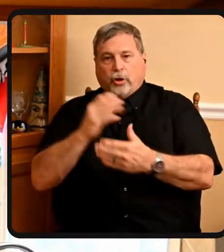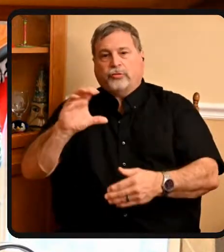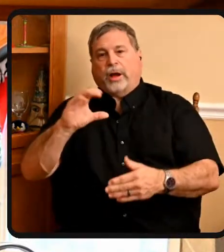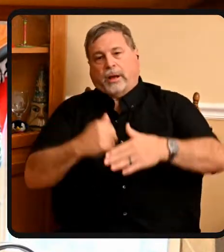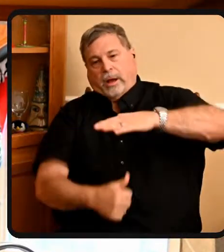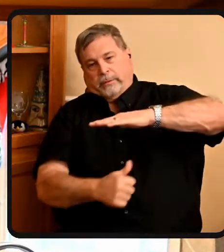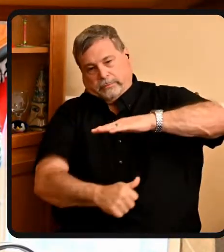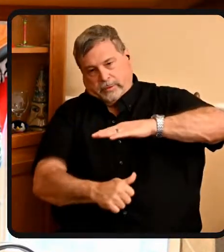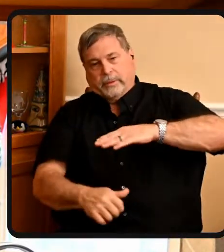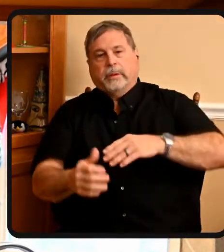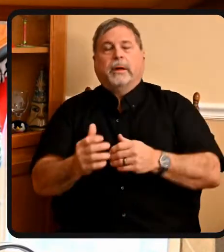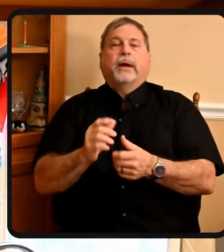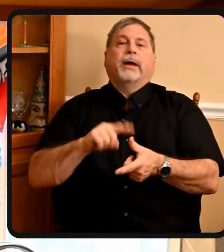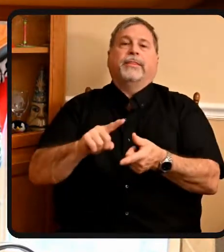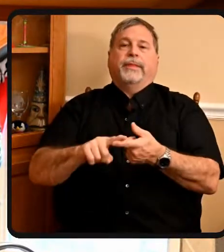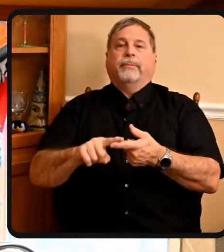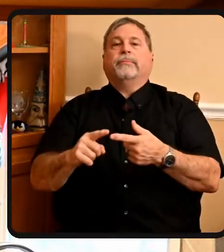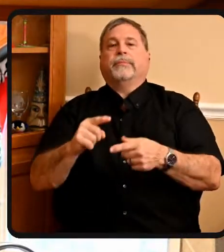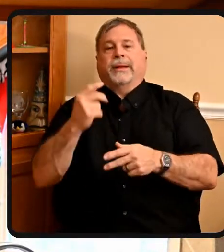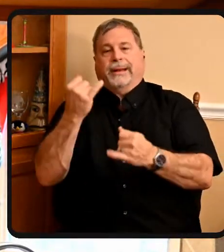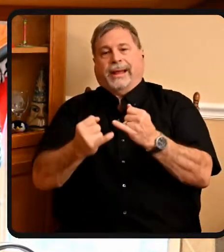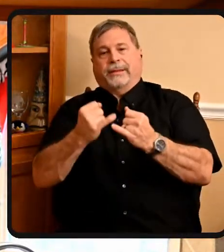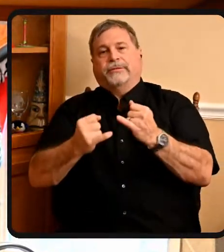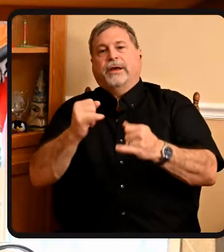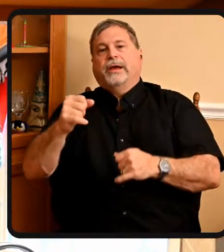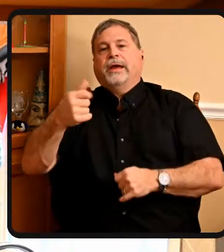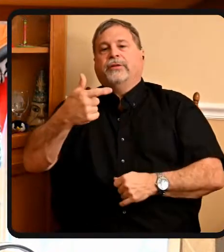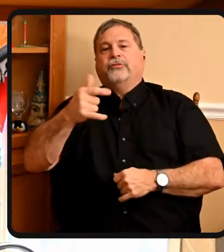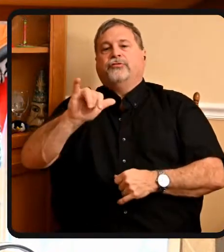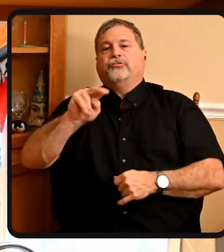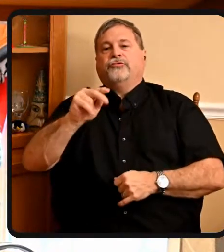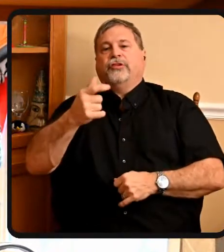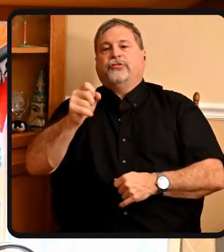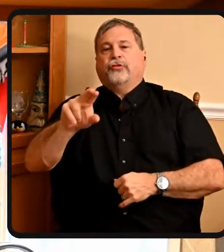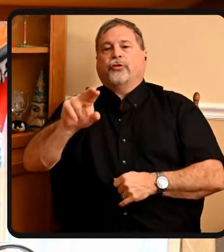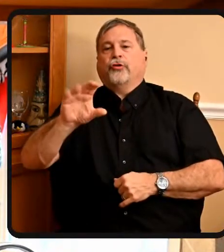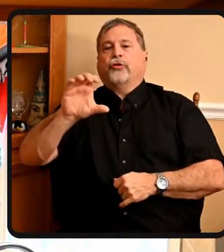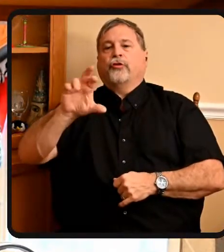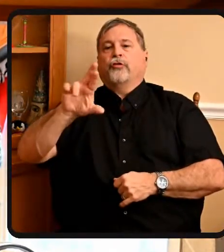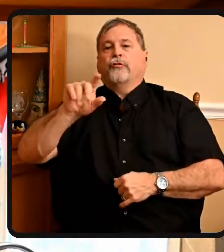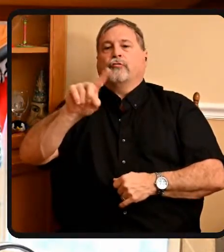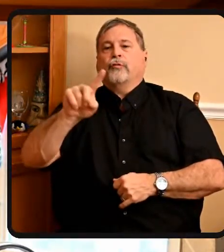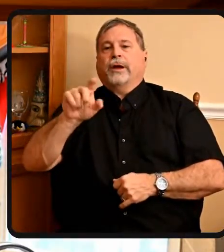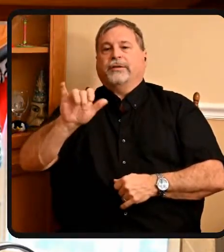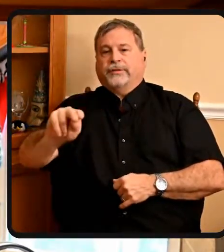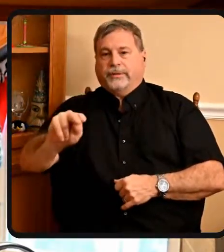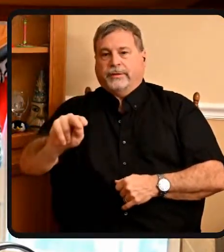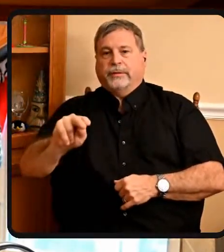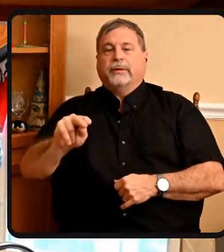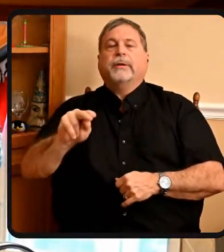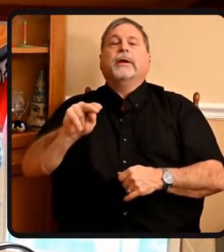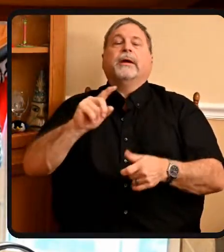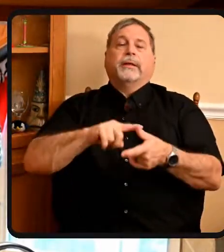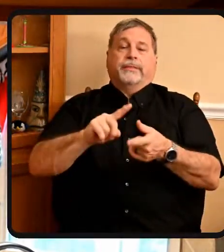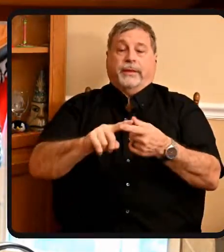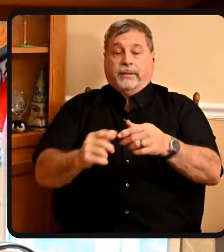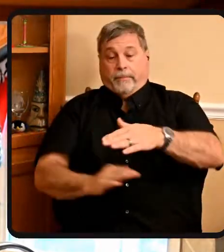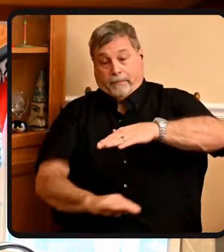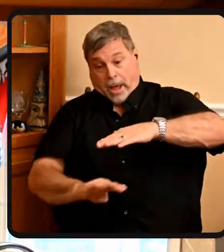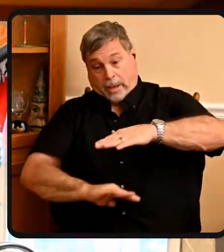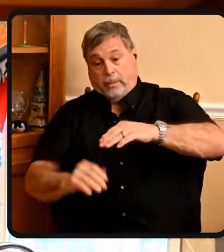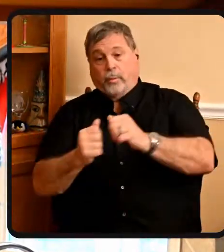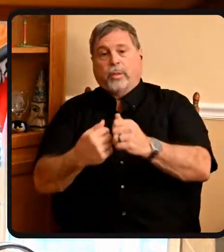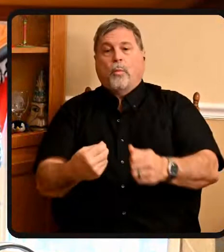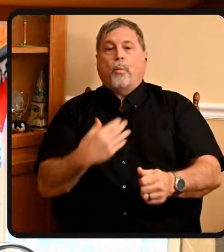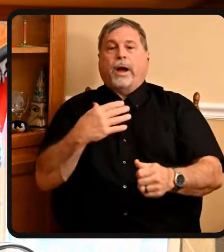bottom. And then we also did a ginger craisin, and that was using that crystalline ginger and craisins. And we're